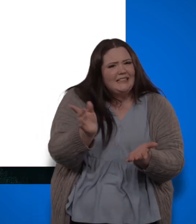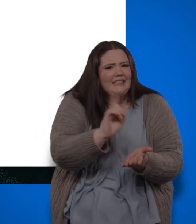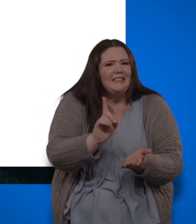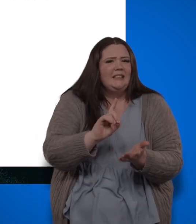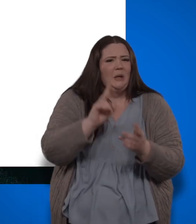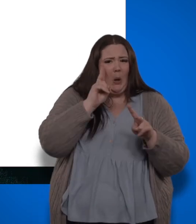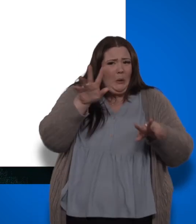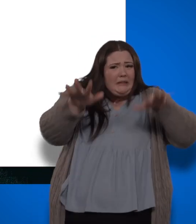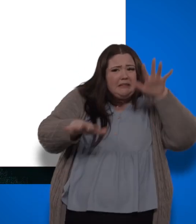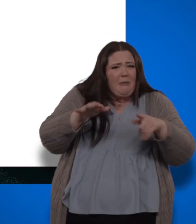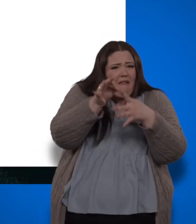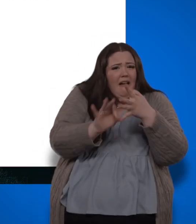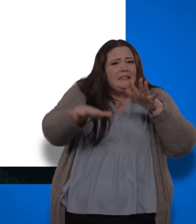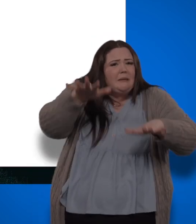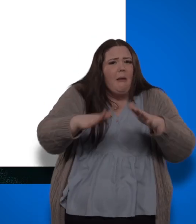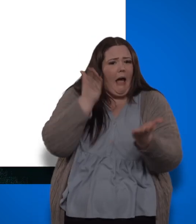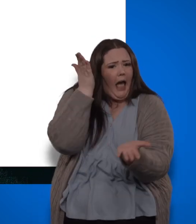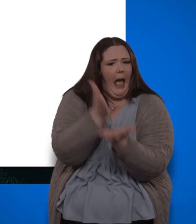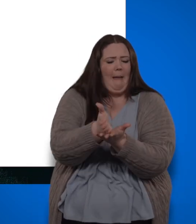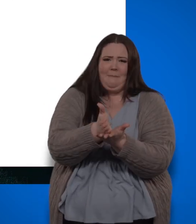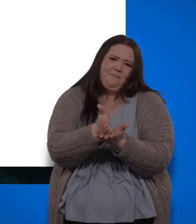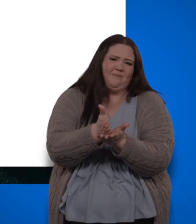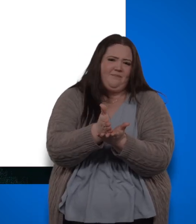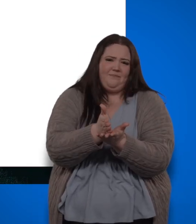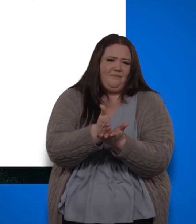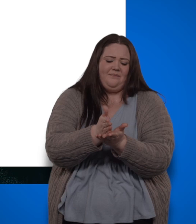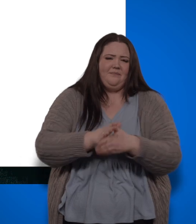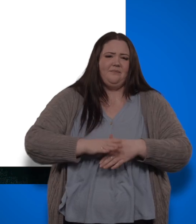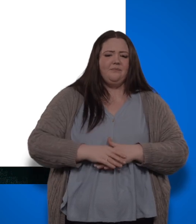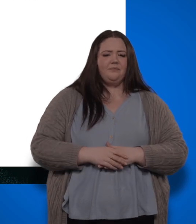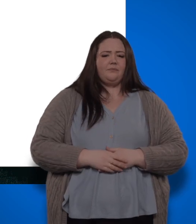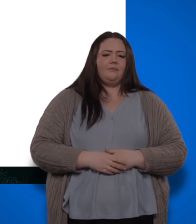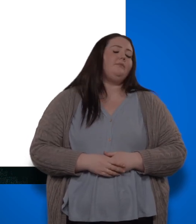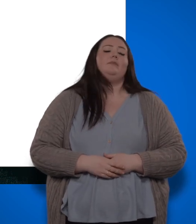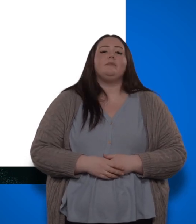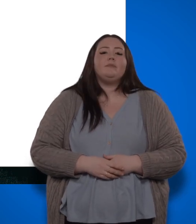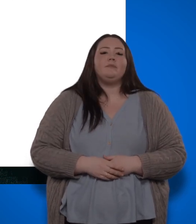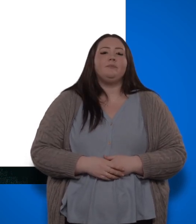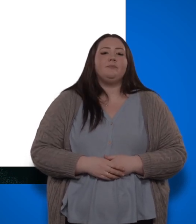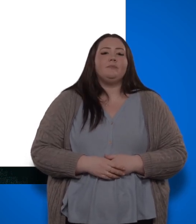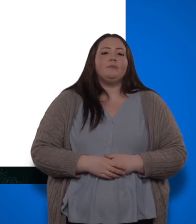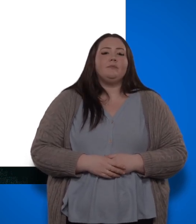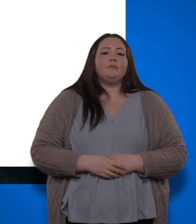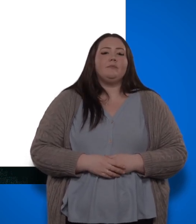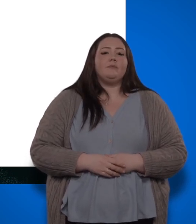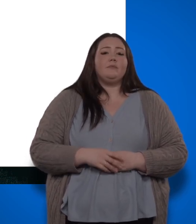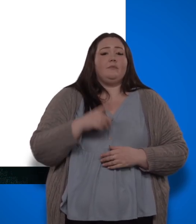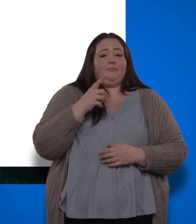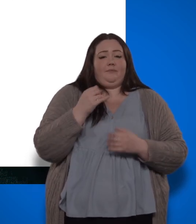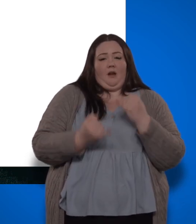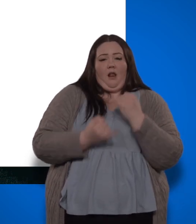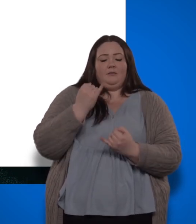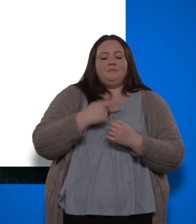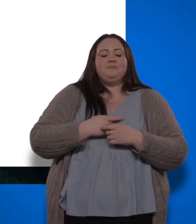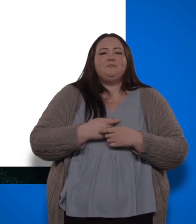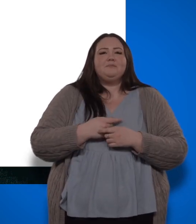Just one last crazy idea, not so crazy idea, and that's moral enhancement. This is another science fiction idea whose time has come, because the great